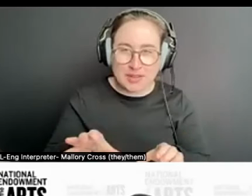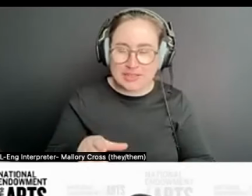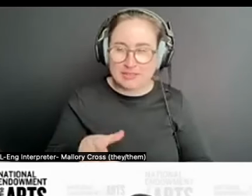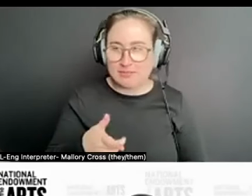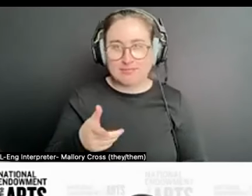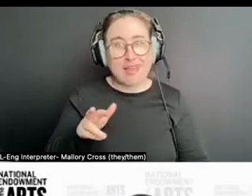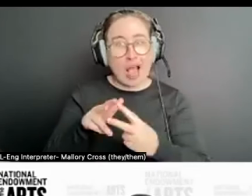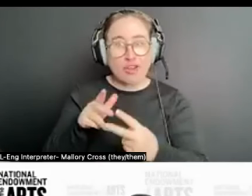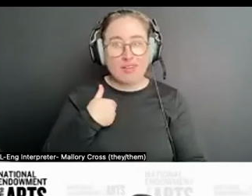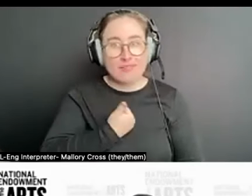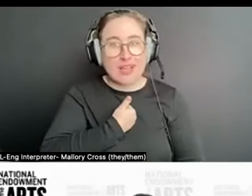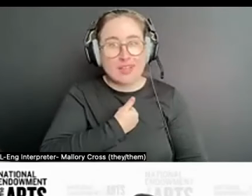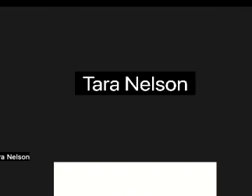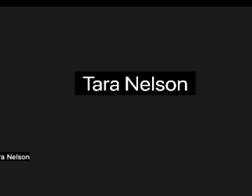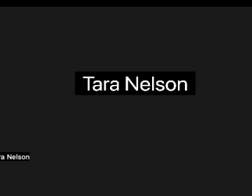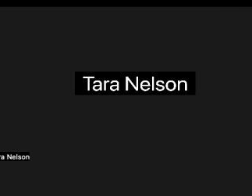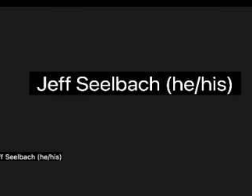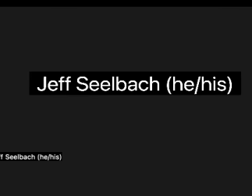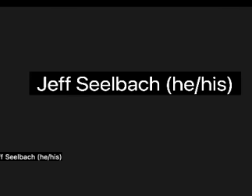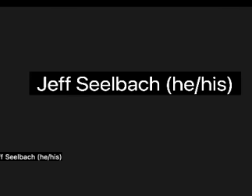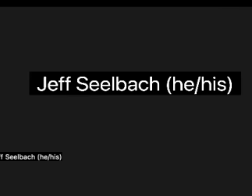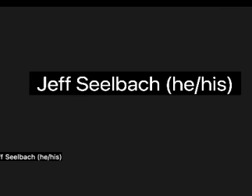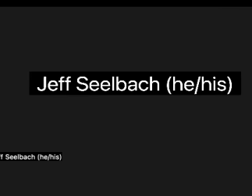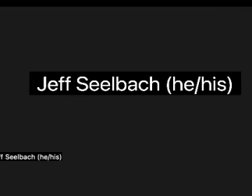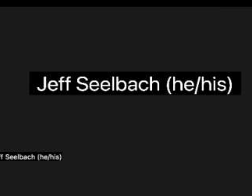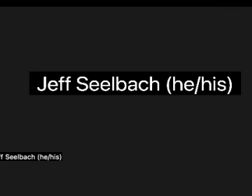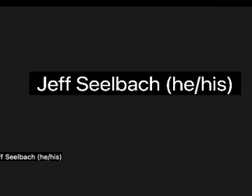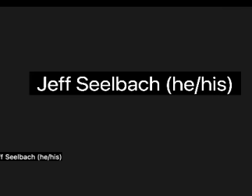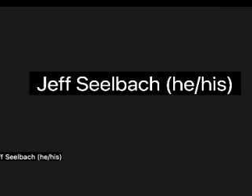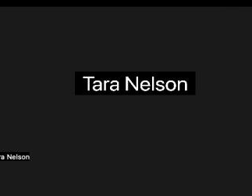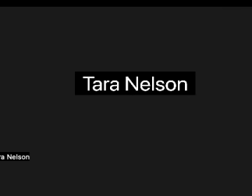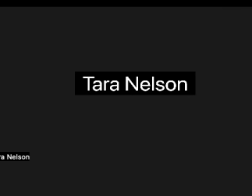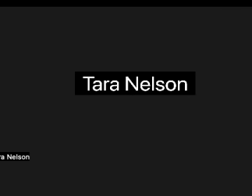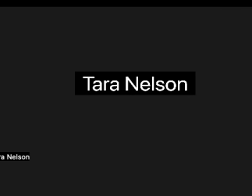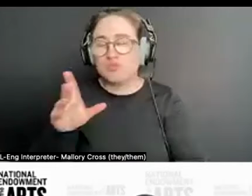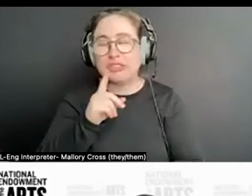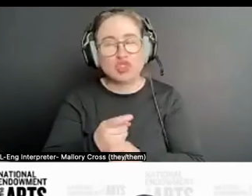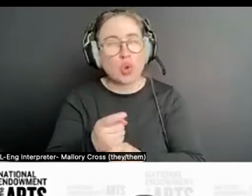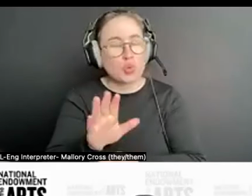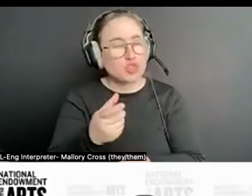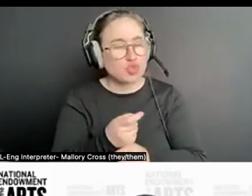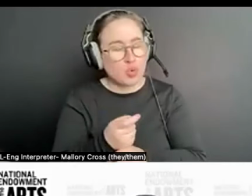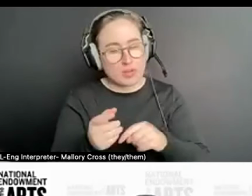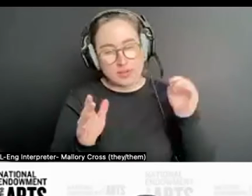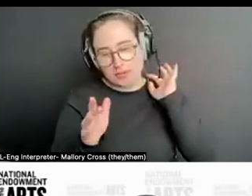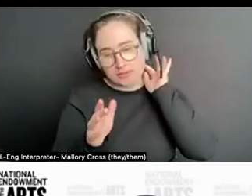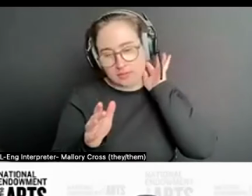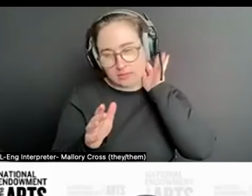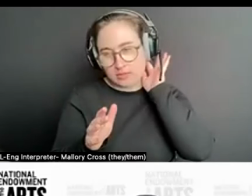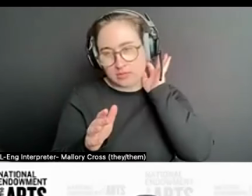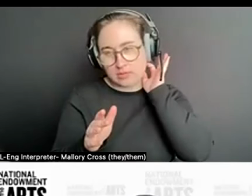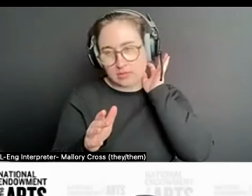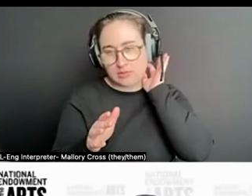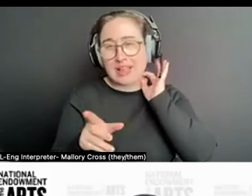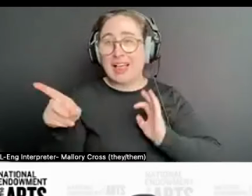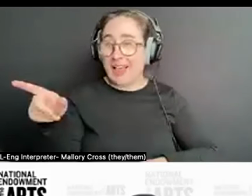self-funded or stuff has been donated. The city school system, the joke is, they wheeled in a server